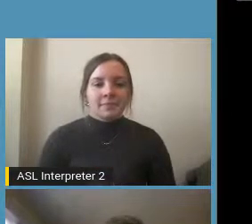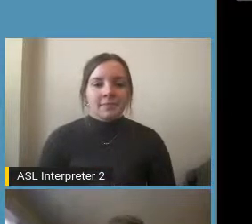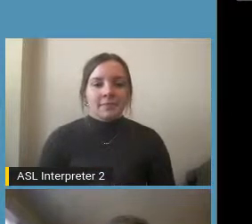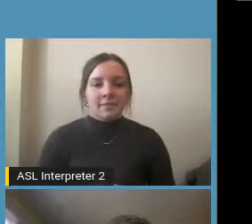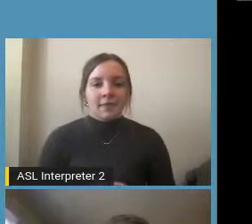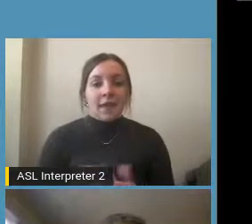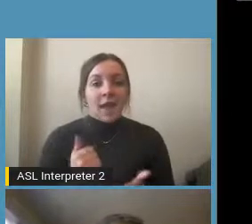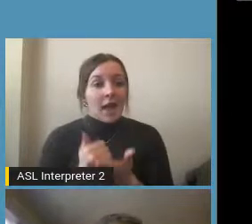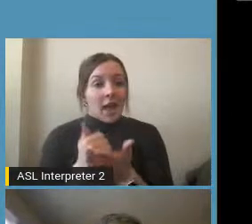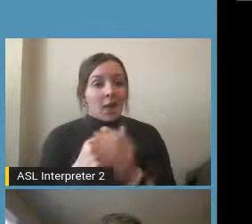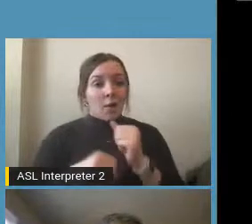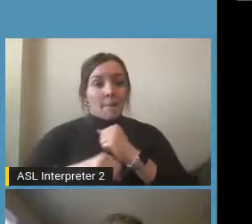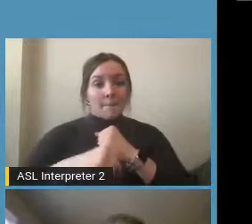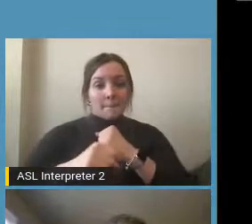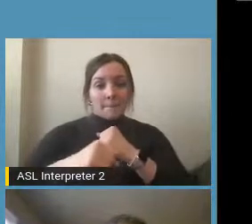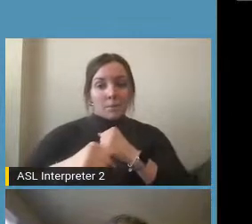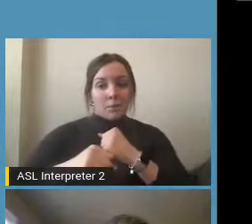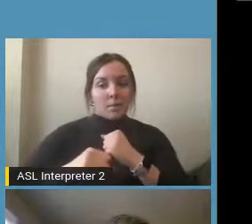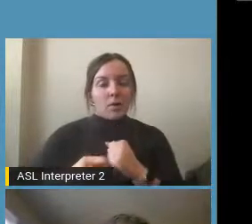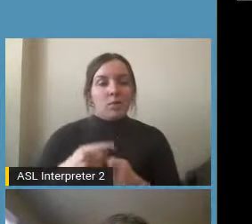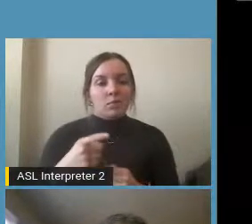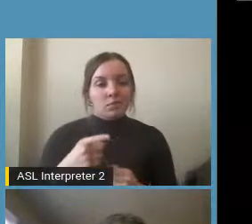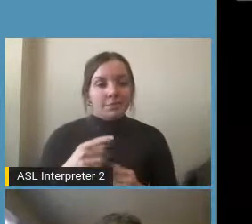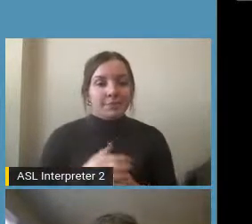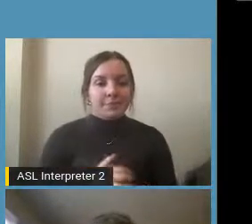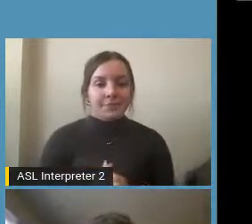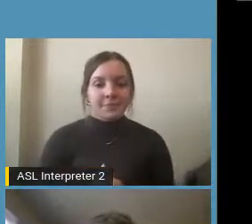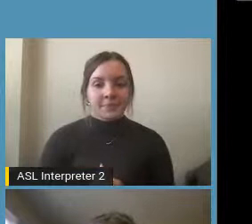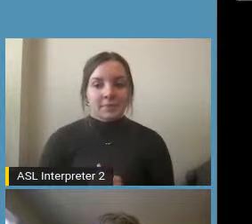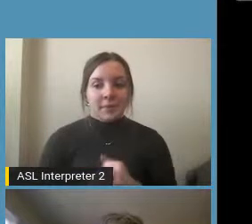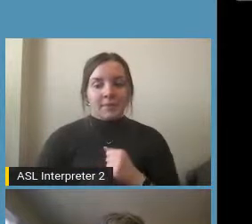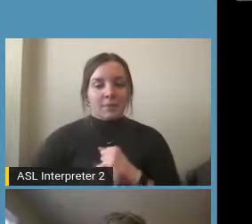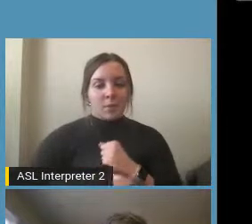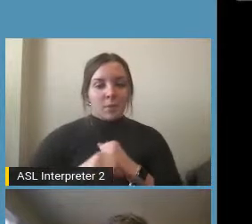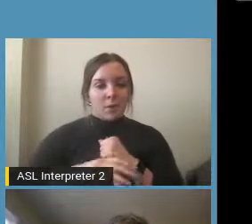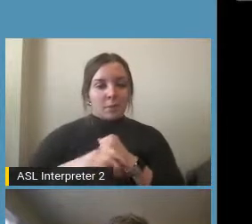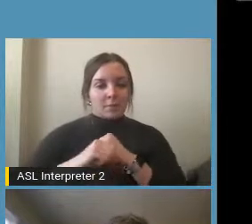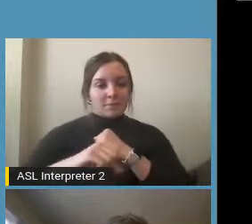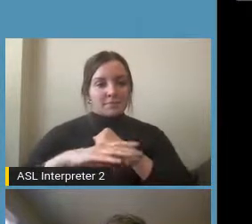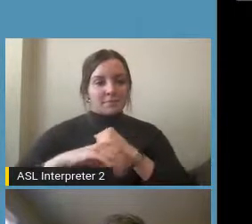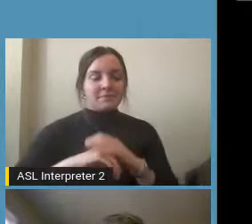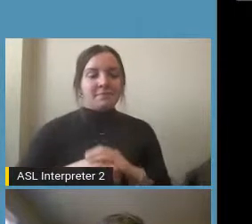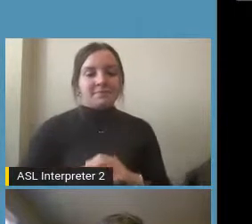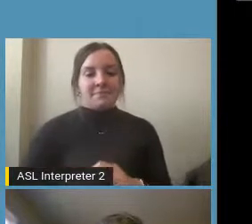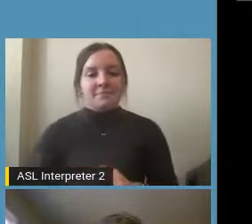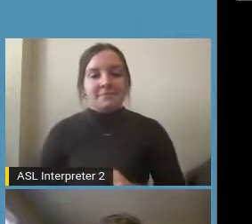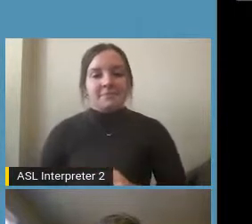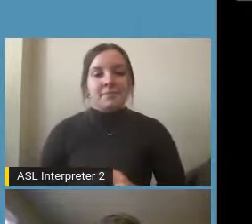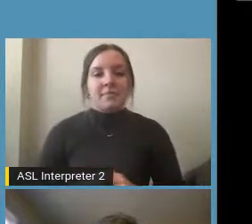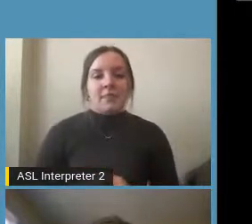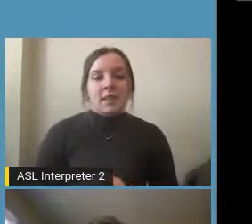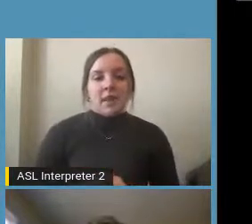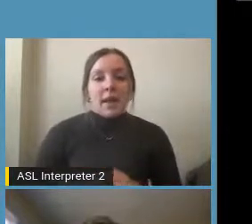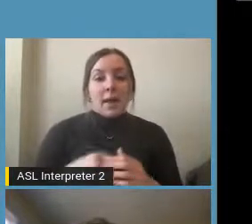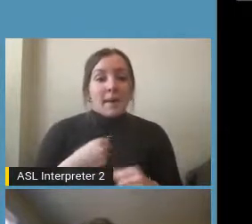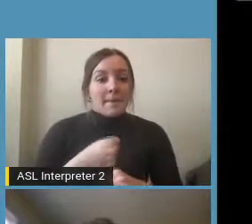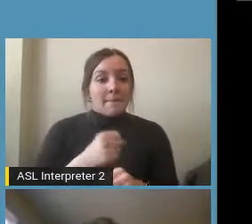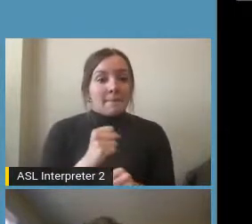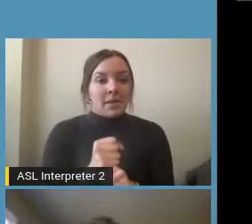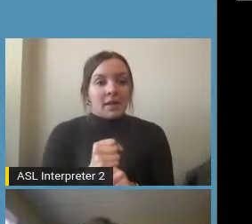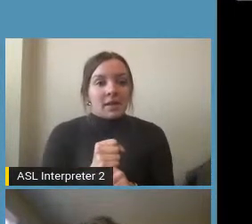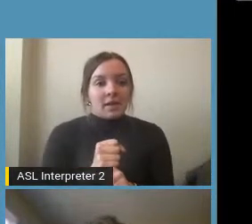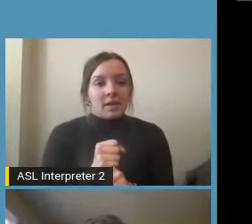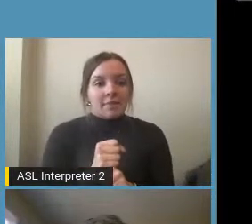created an augmented reality app, and they also made 15 full-scale replicas, which were distributed around the country. And I believe, although it's